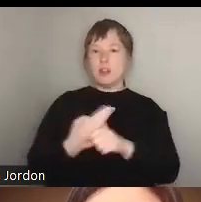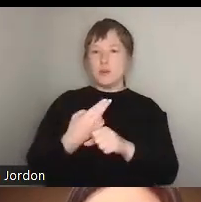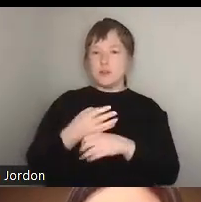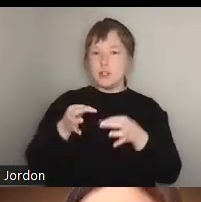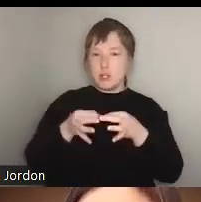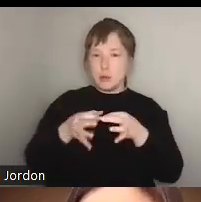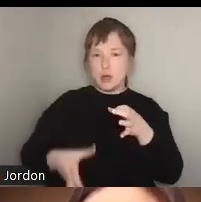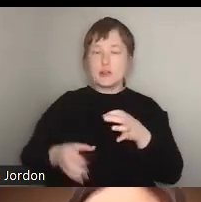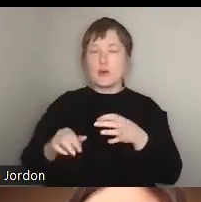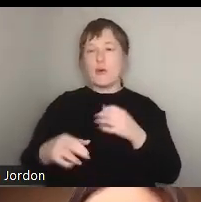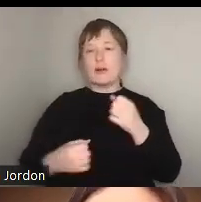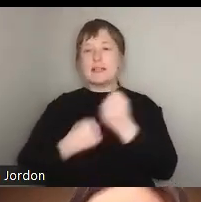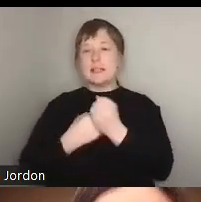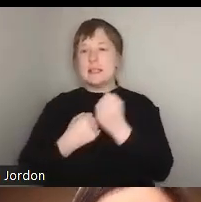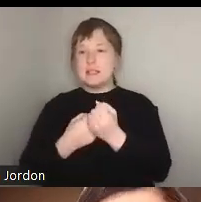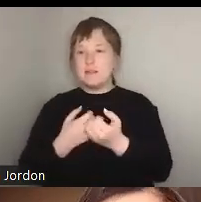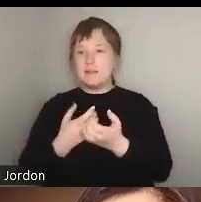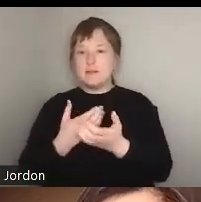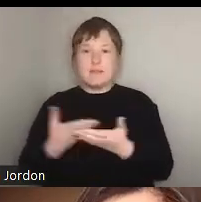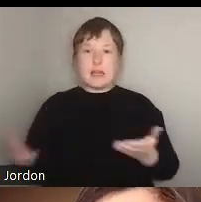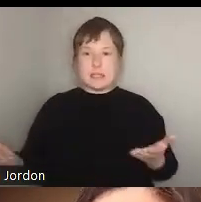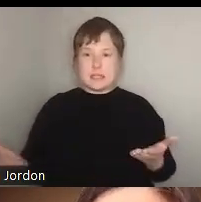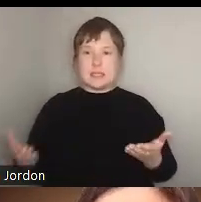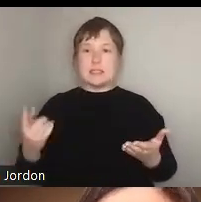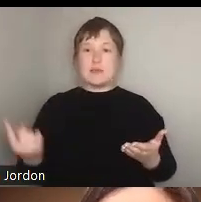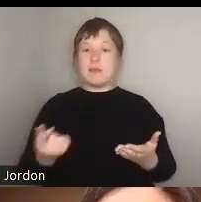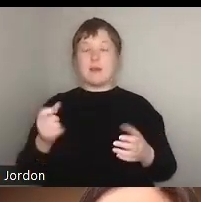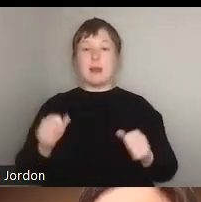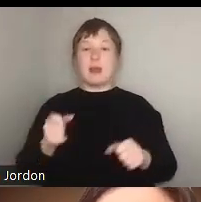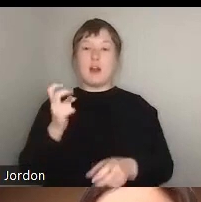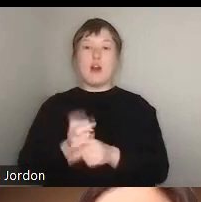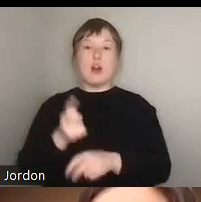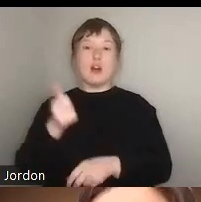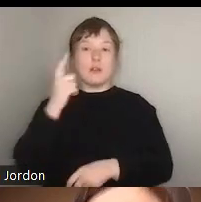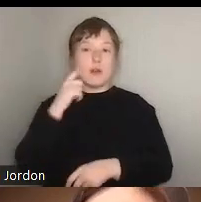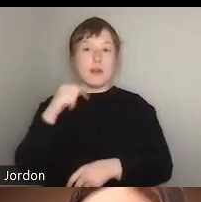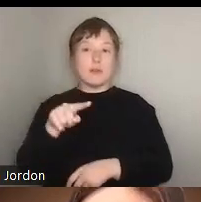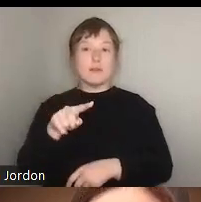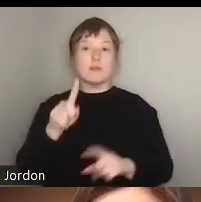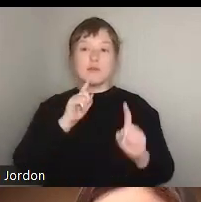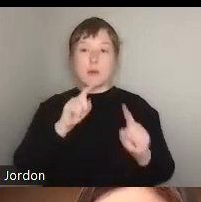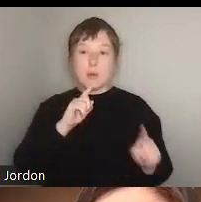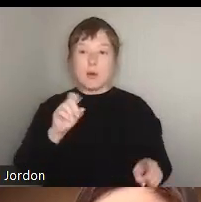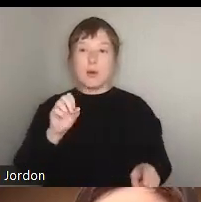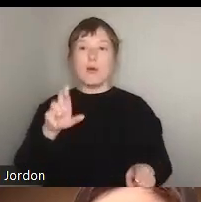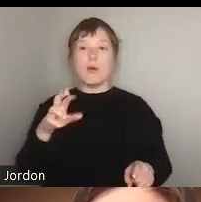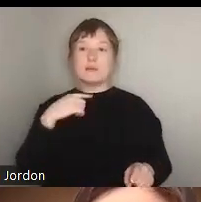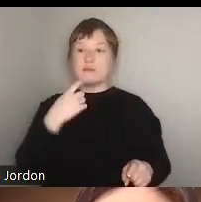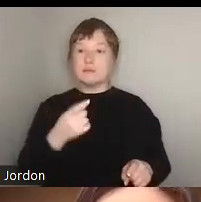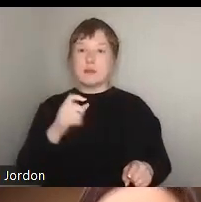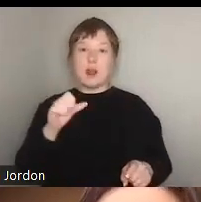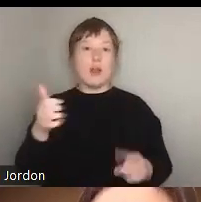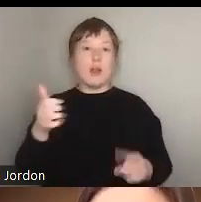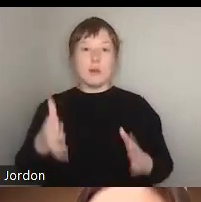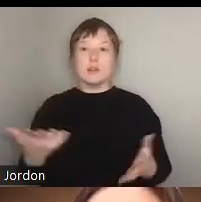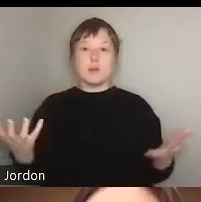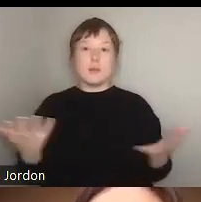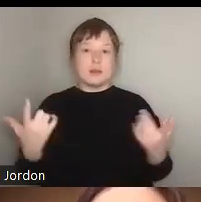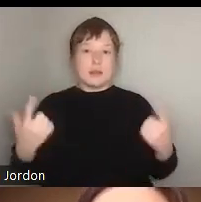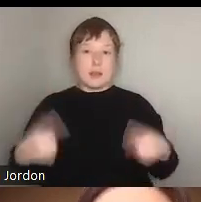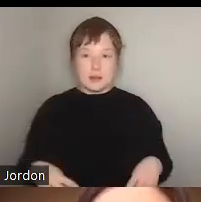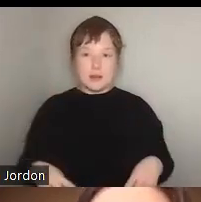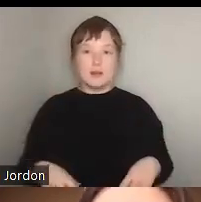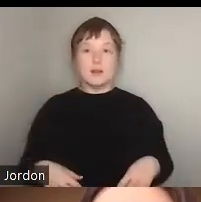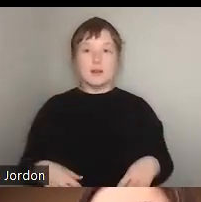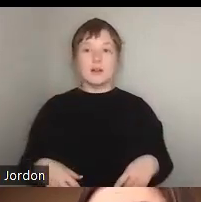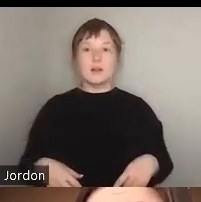of control that somebody can abuse over someone to make it harder for them to report or even tell other people what is going on. Even if they